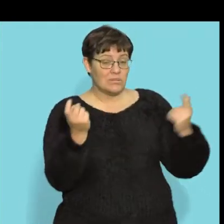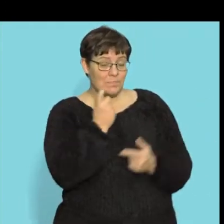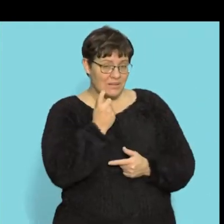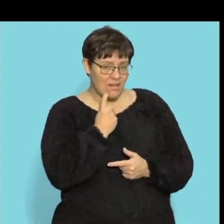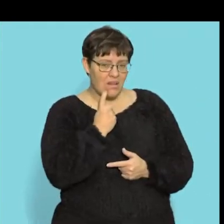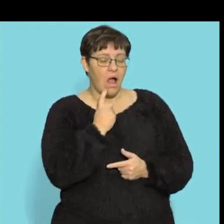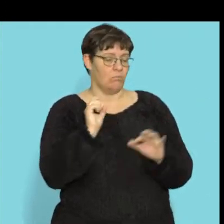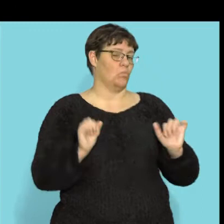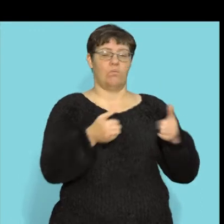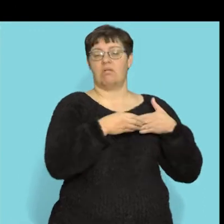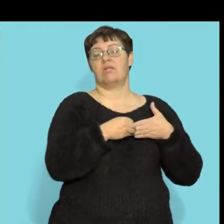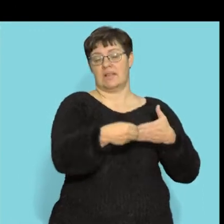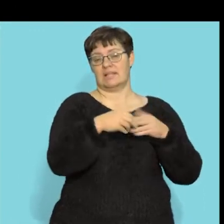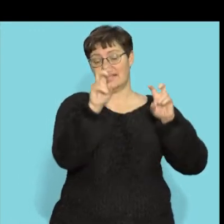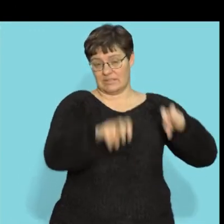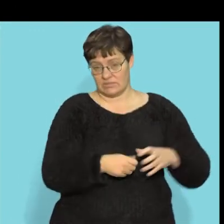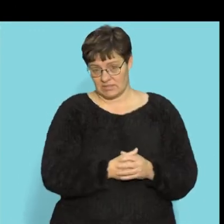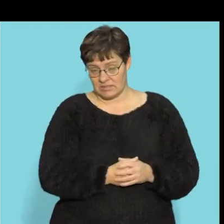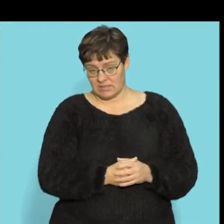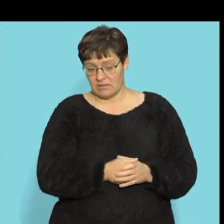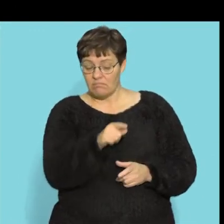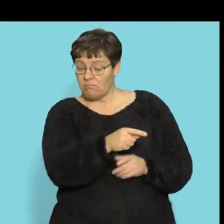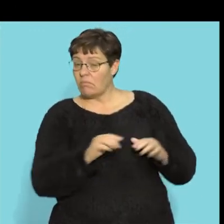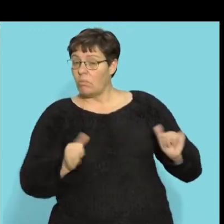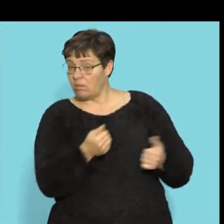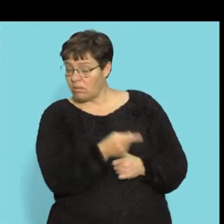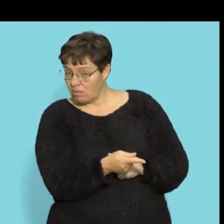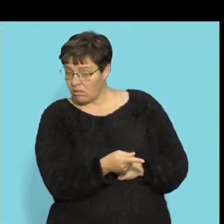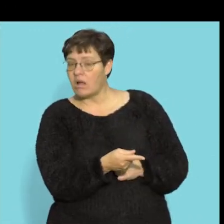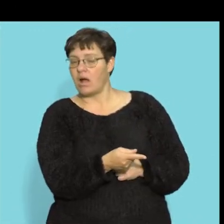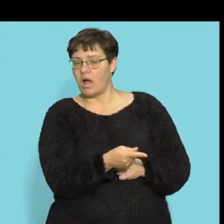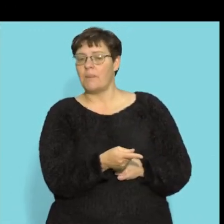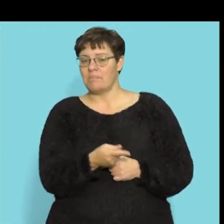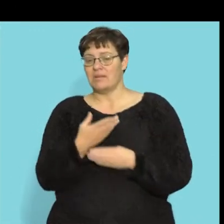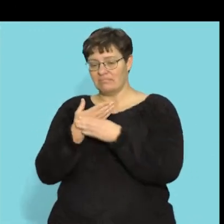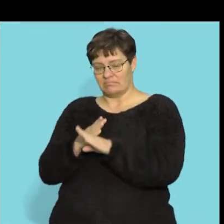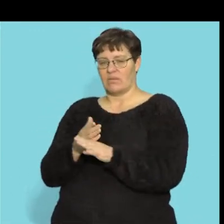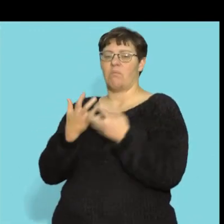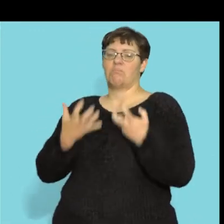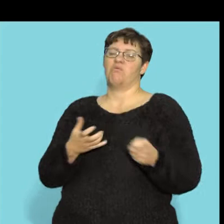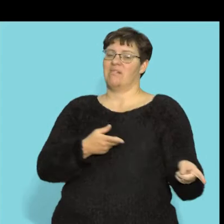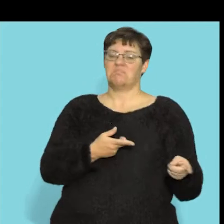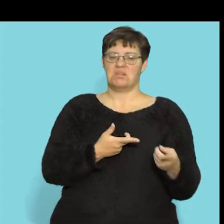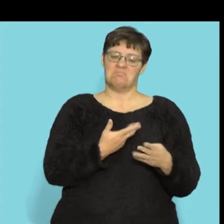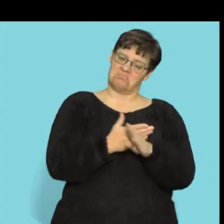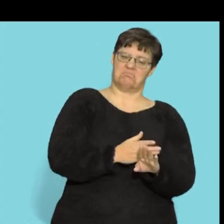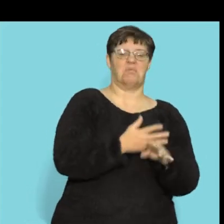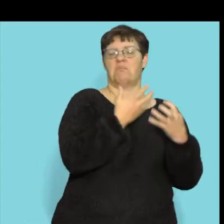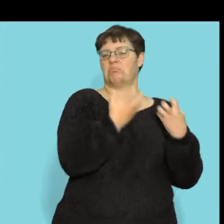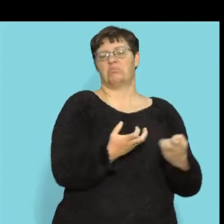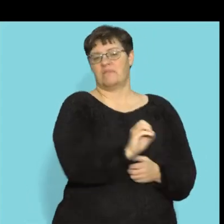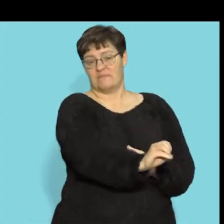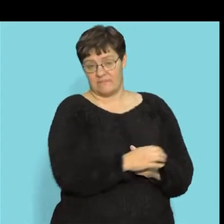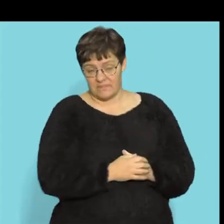if a metal is a good conductor, it's actually a poor insulator, right? Okay, now what are some